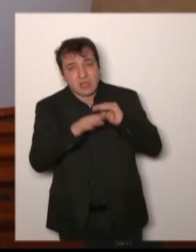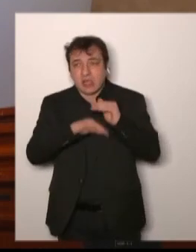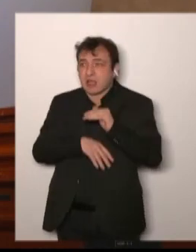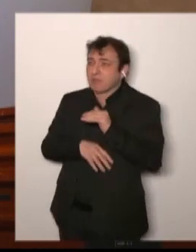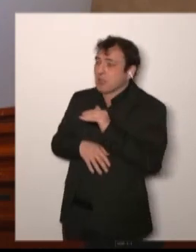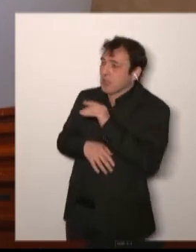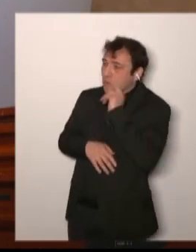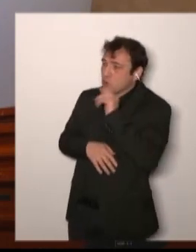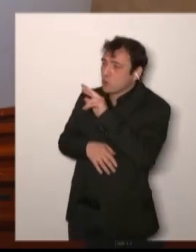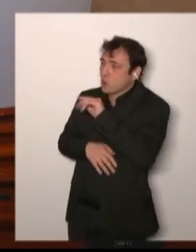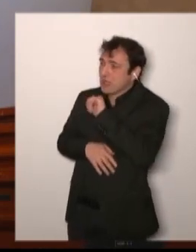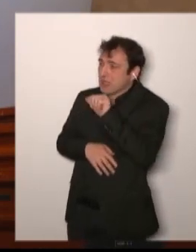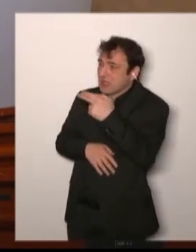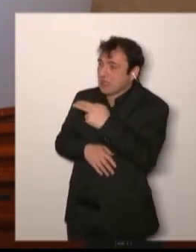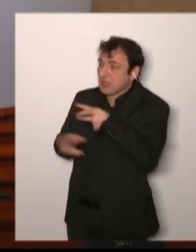quelques questions.